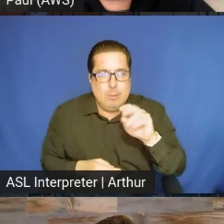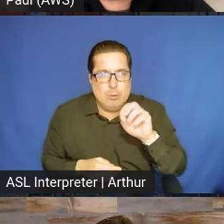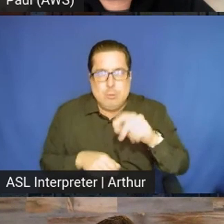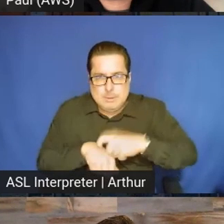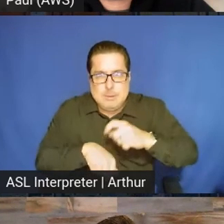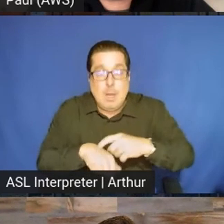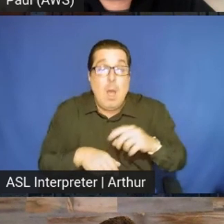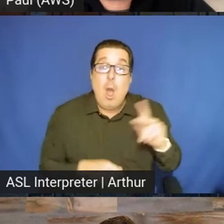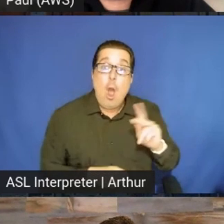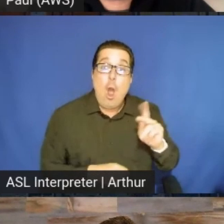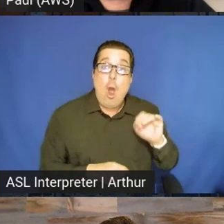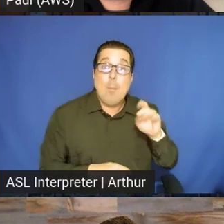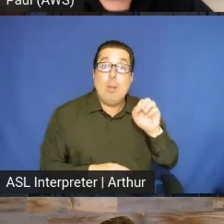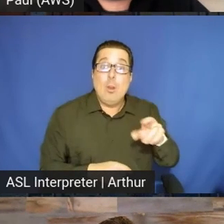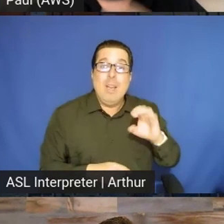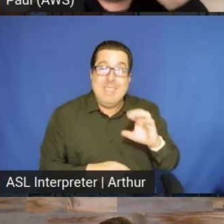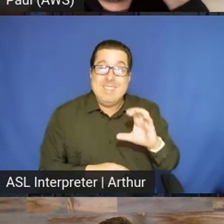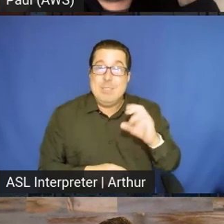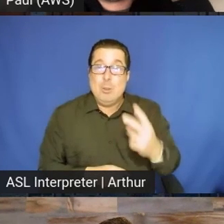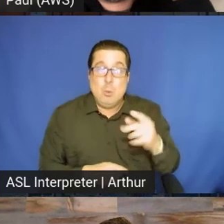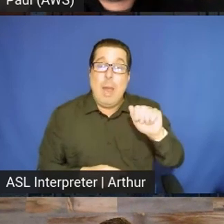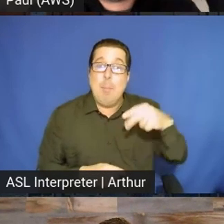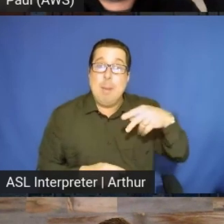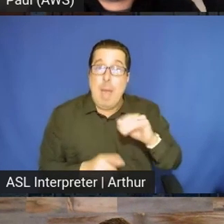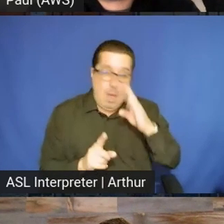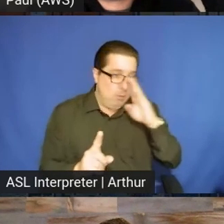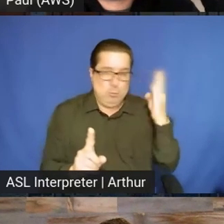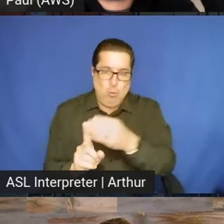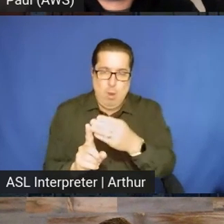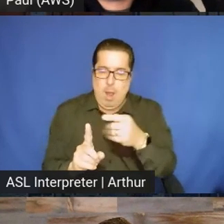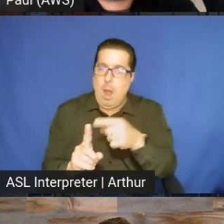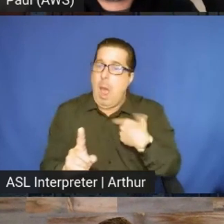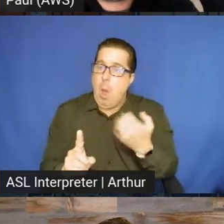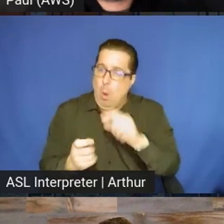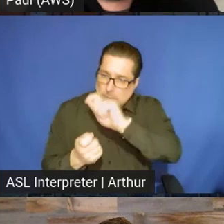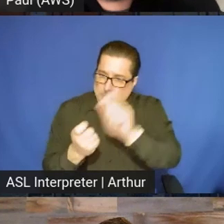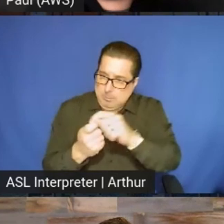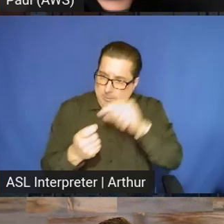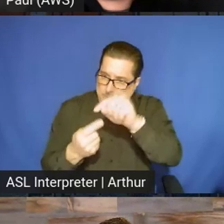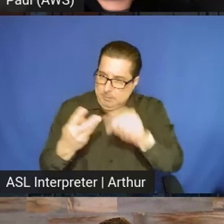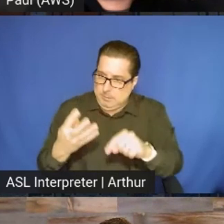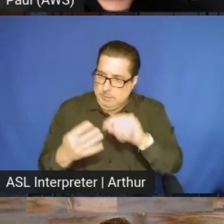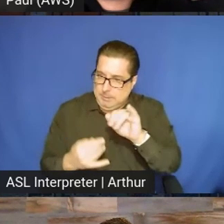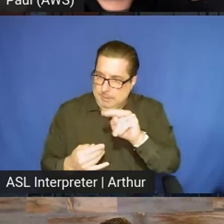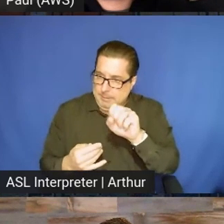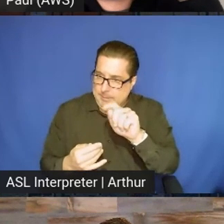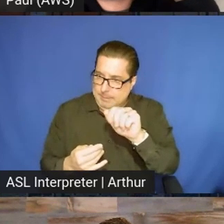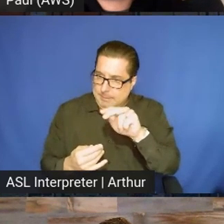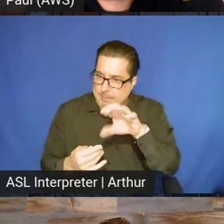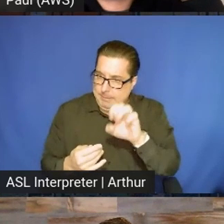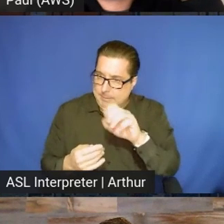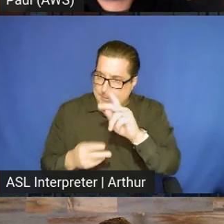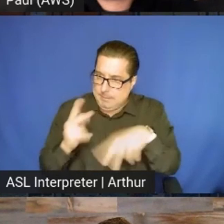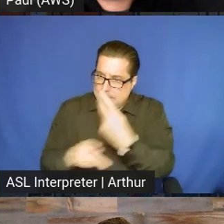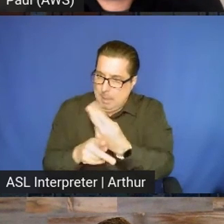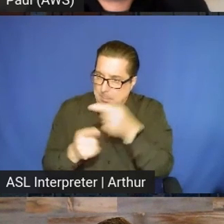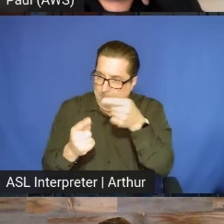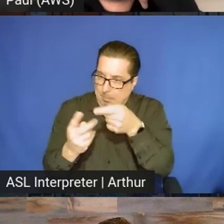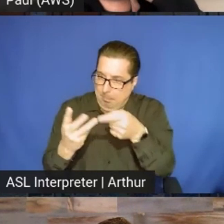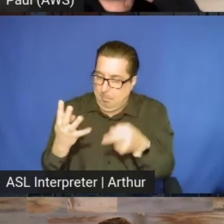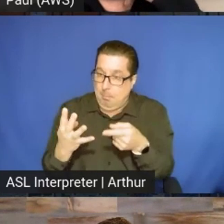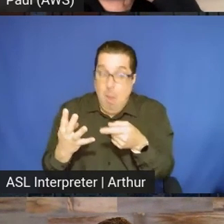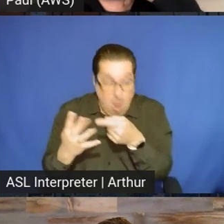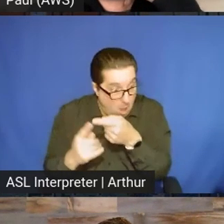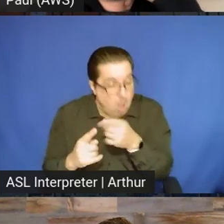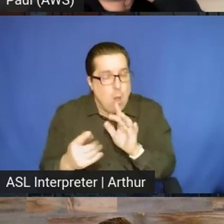the EC2 Fleet API directly and say, hey, I want this specific instance type or these specific instance types, and reach out and provision it and